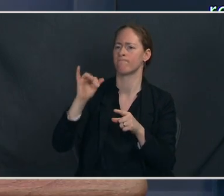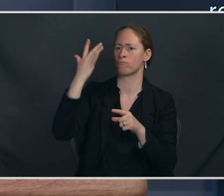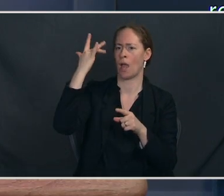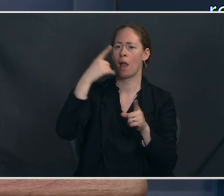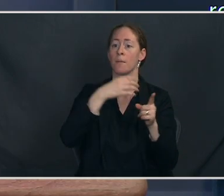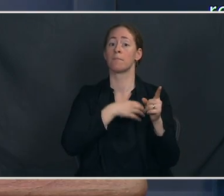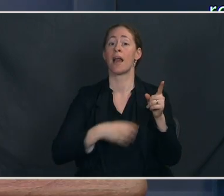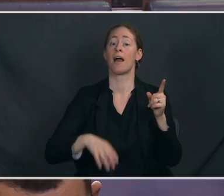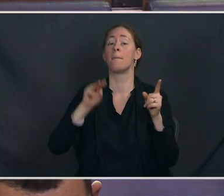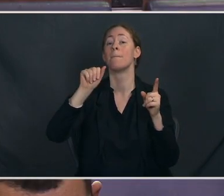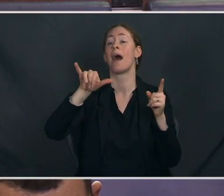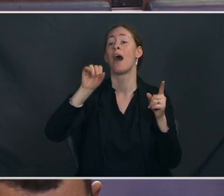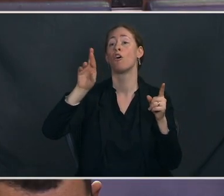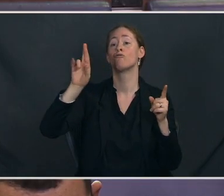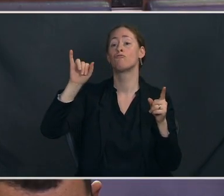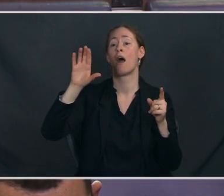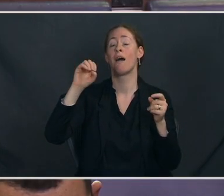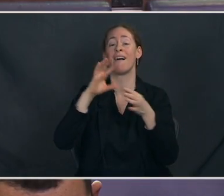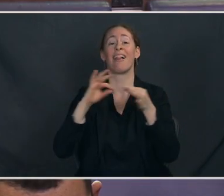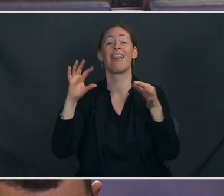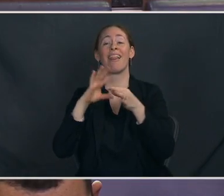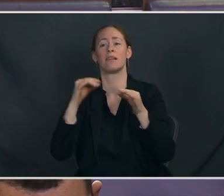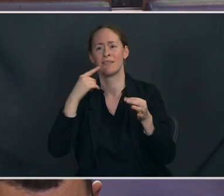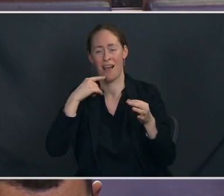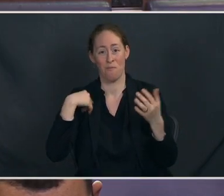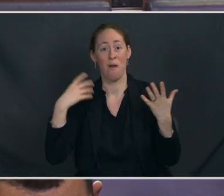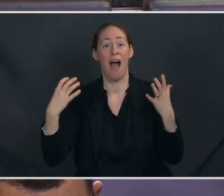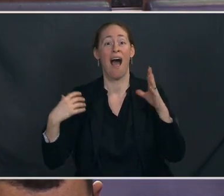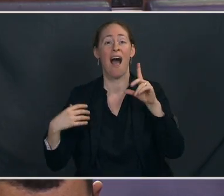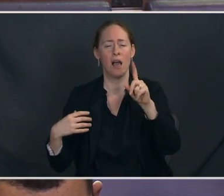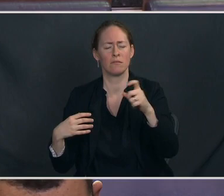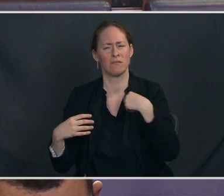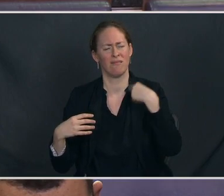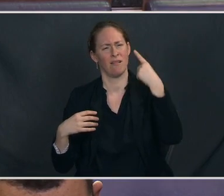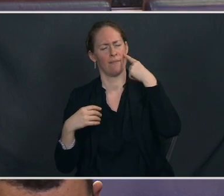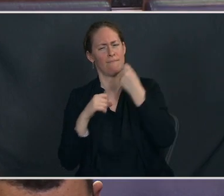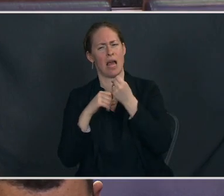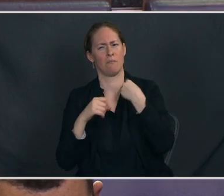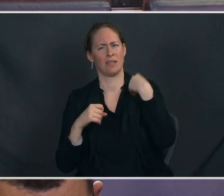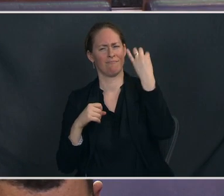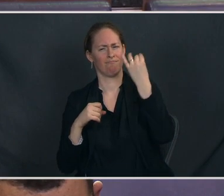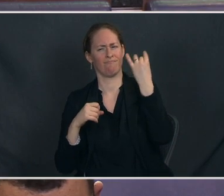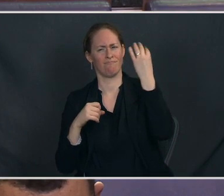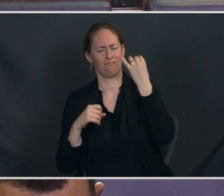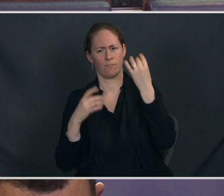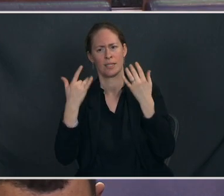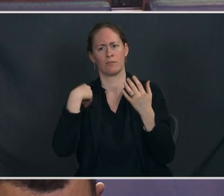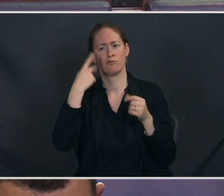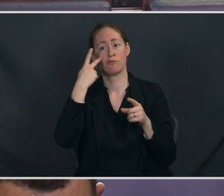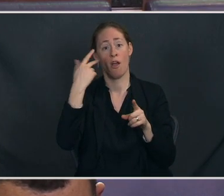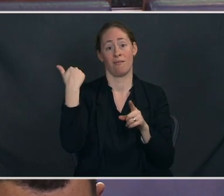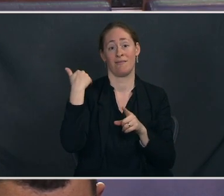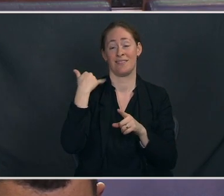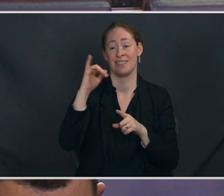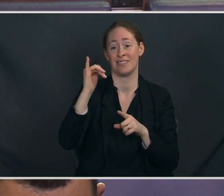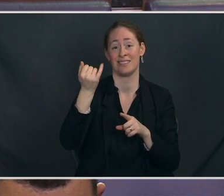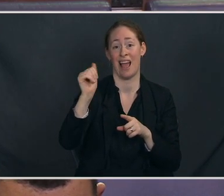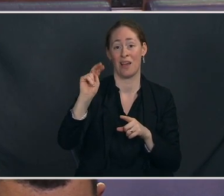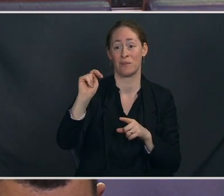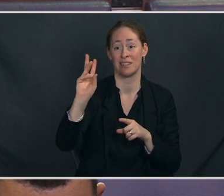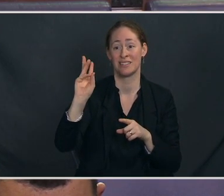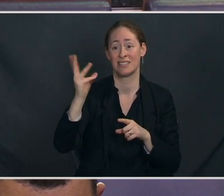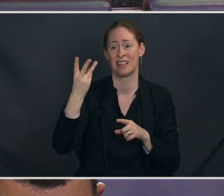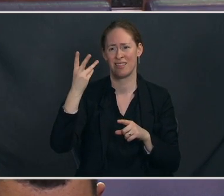ask you the same Sure. The question I was going to ask her, which is, we've seen after January 6th, there is obviously this issue of white supremacy and